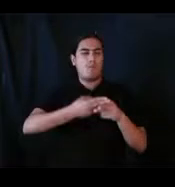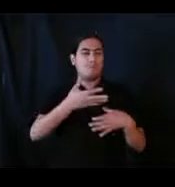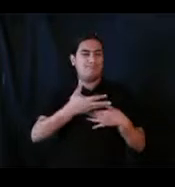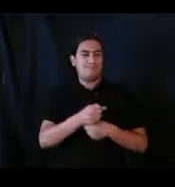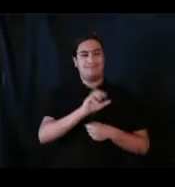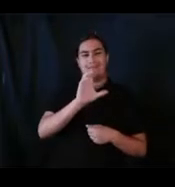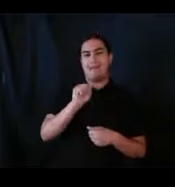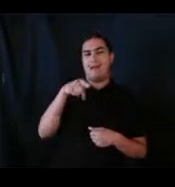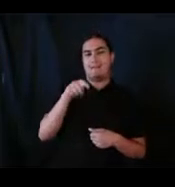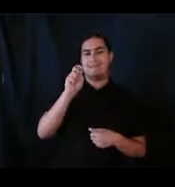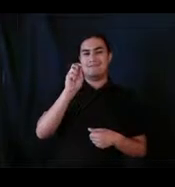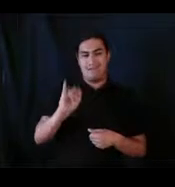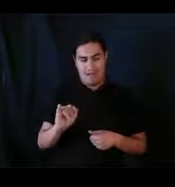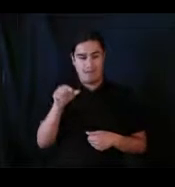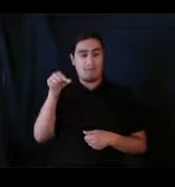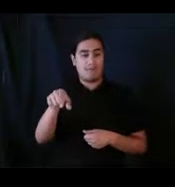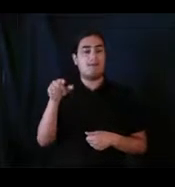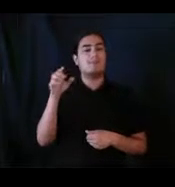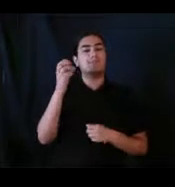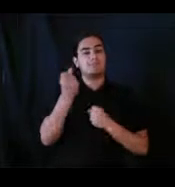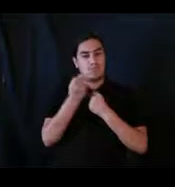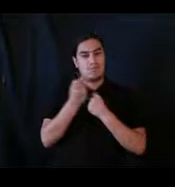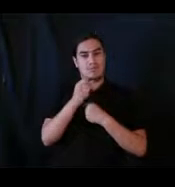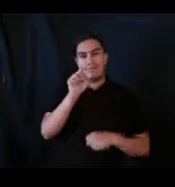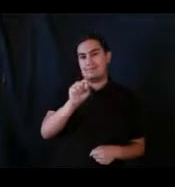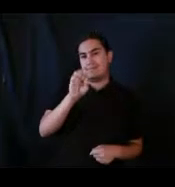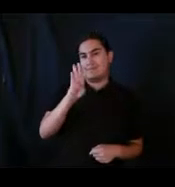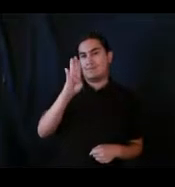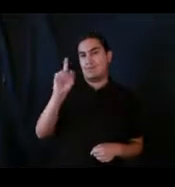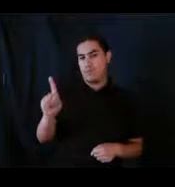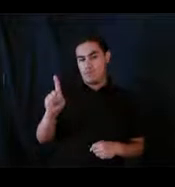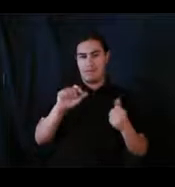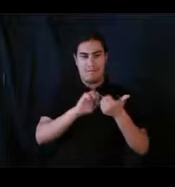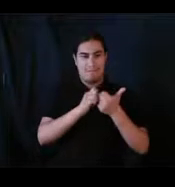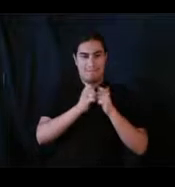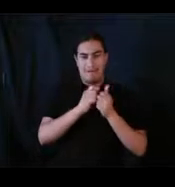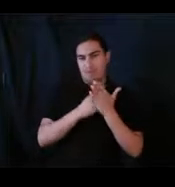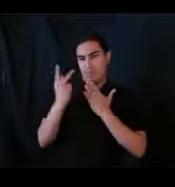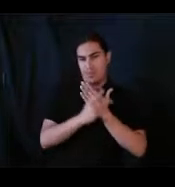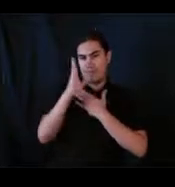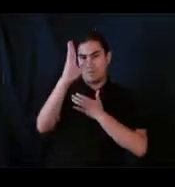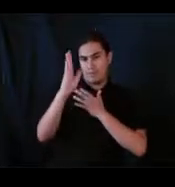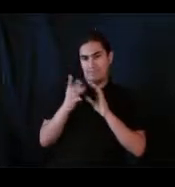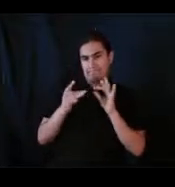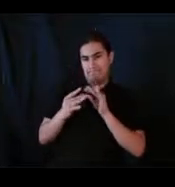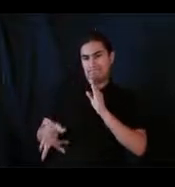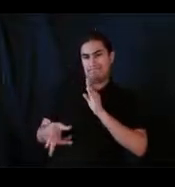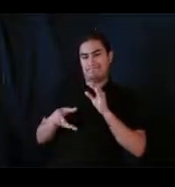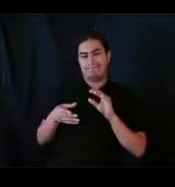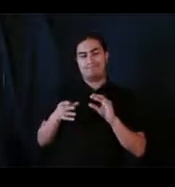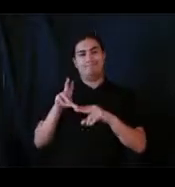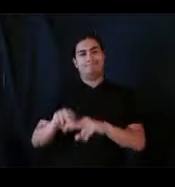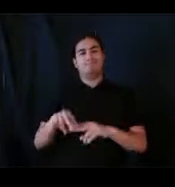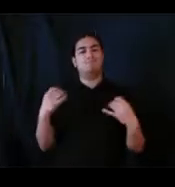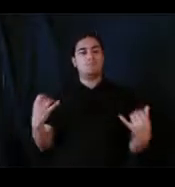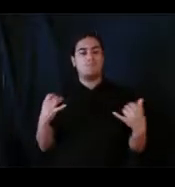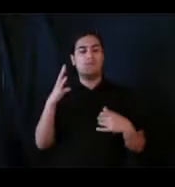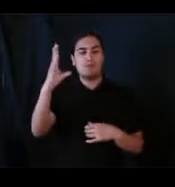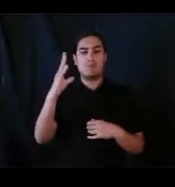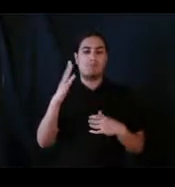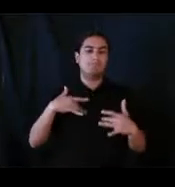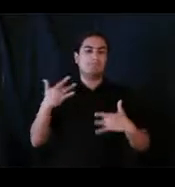npc is in support of the proposed sb1 competitive program guidelines that will be acted on today and we're eager to meet and discuss our